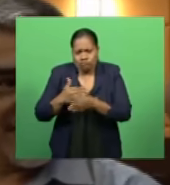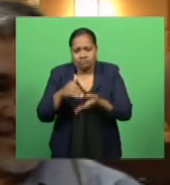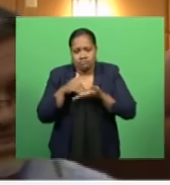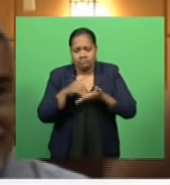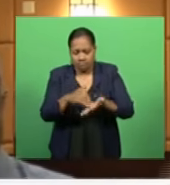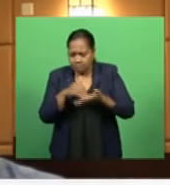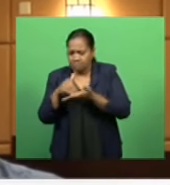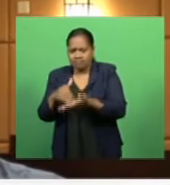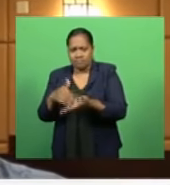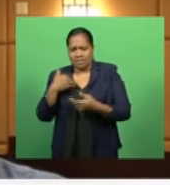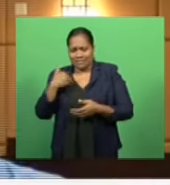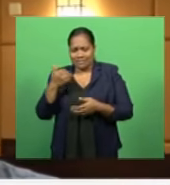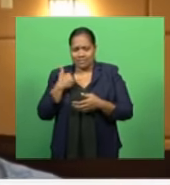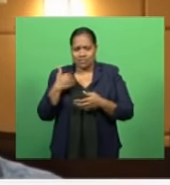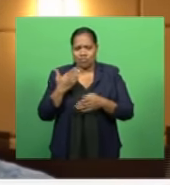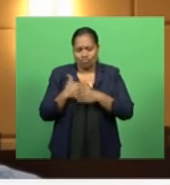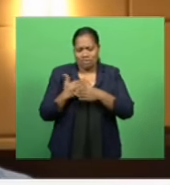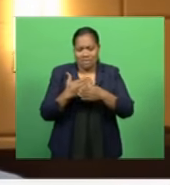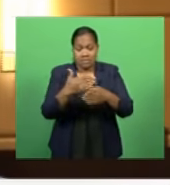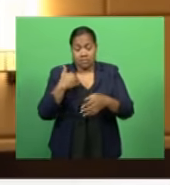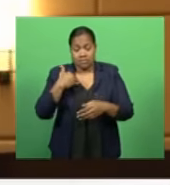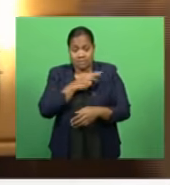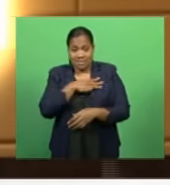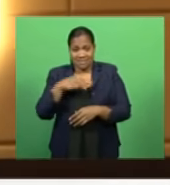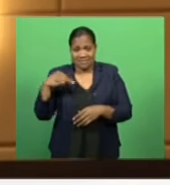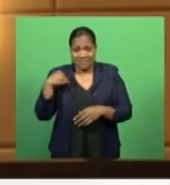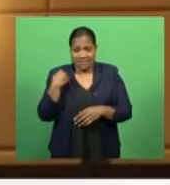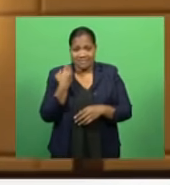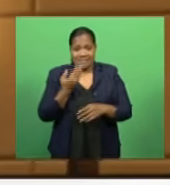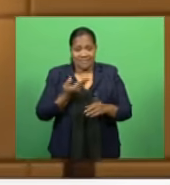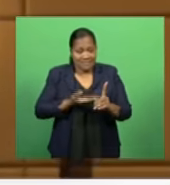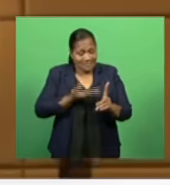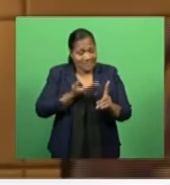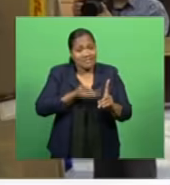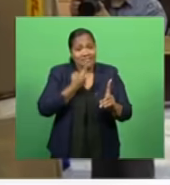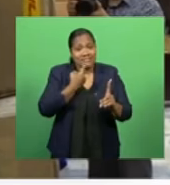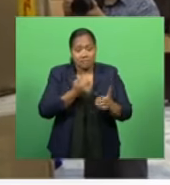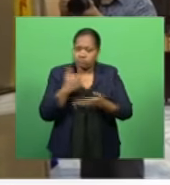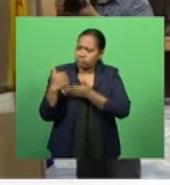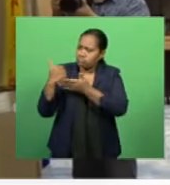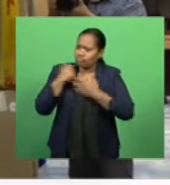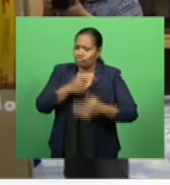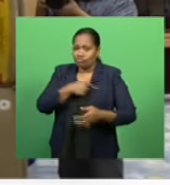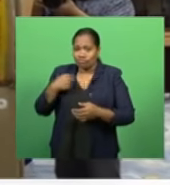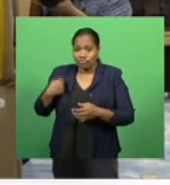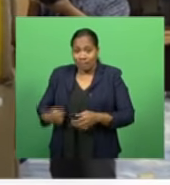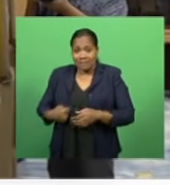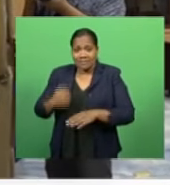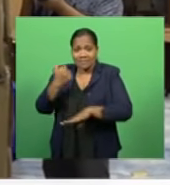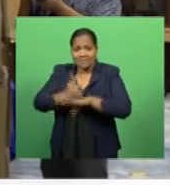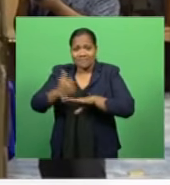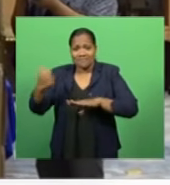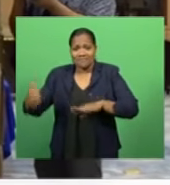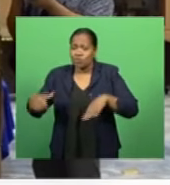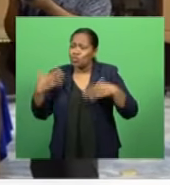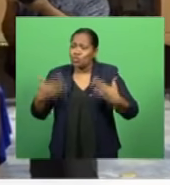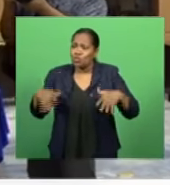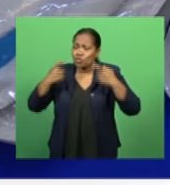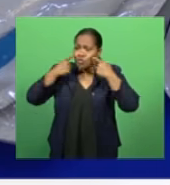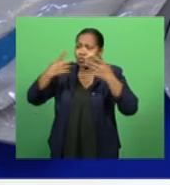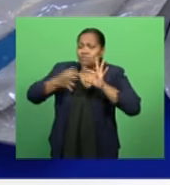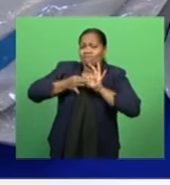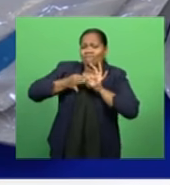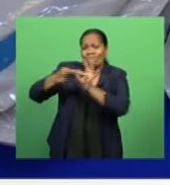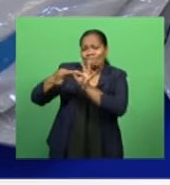workers. Health Minister Dr. Feremi Wangainabete says the support from the Chinese government reflects the strong relationship between the